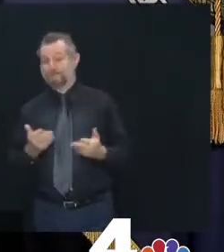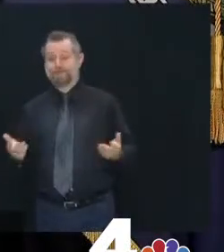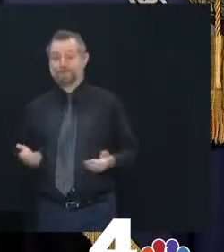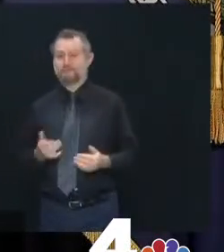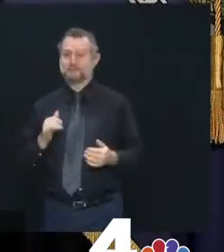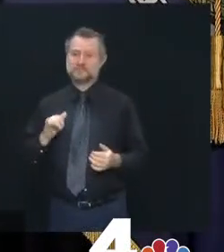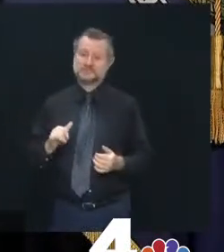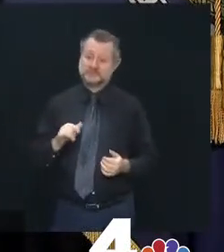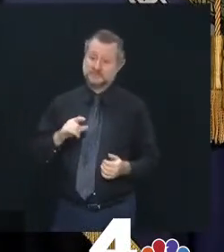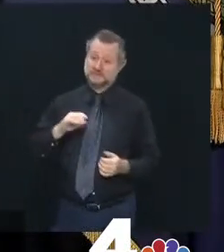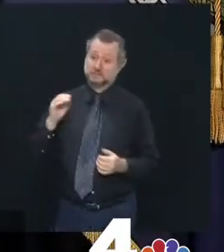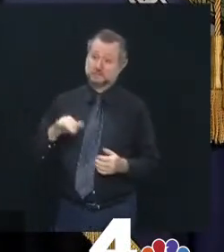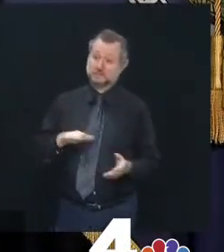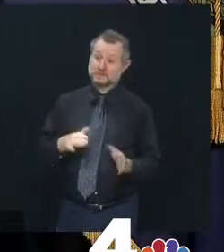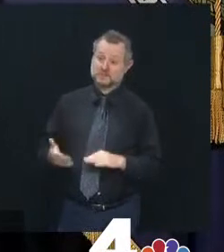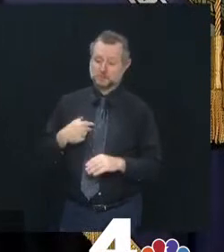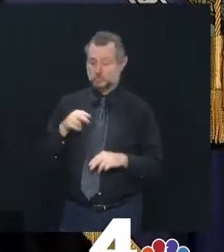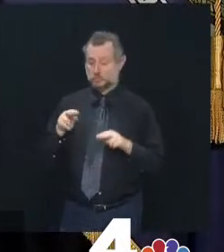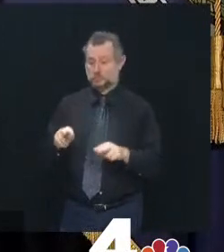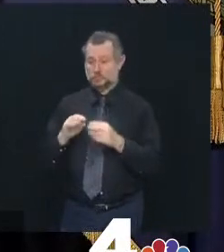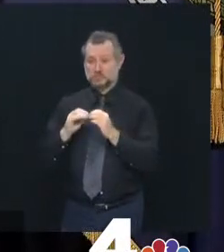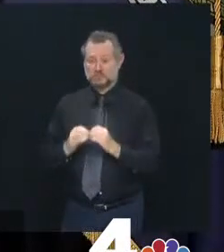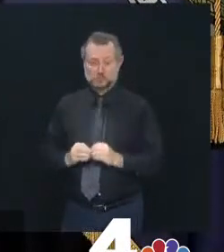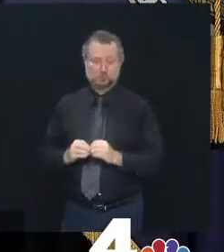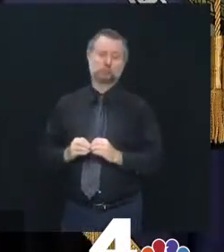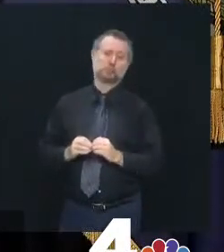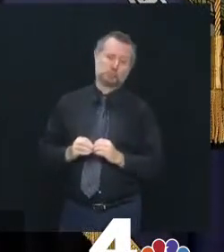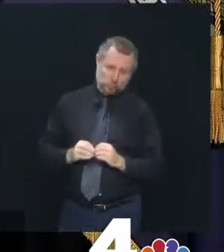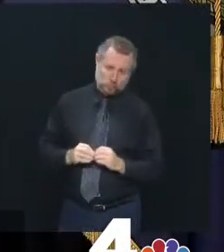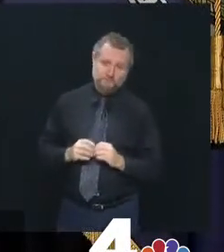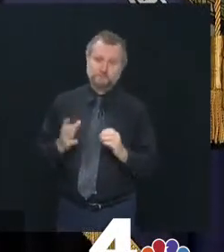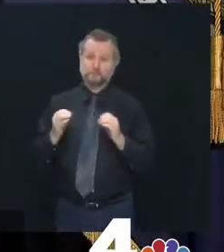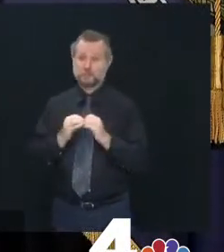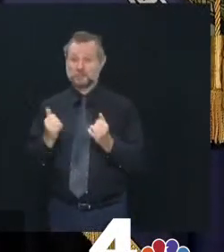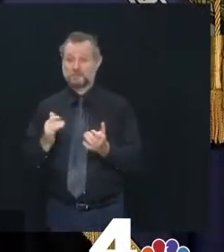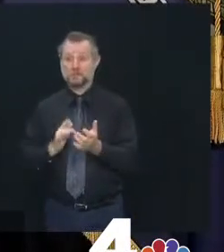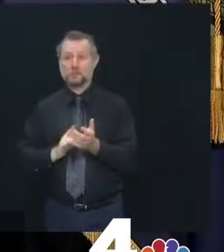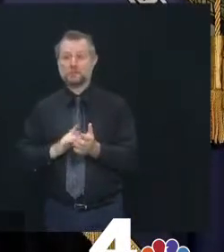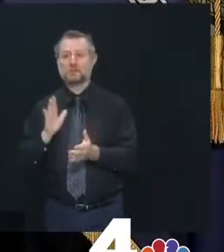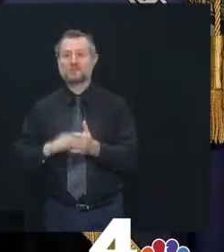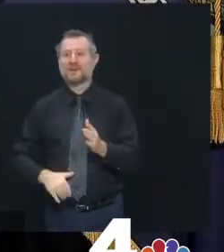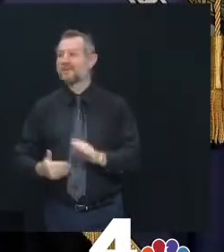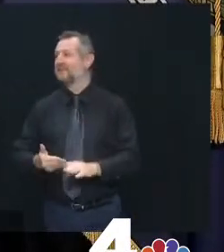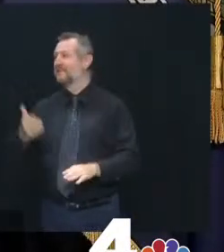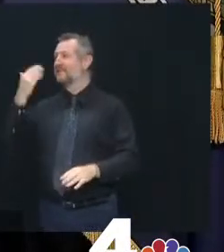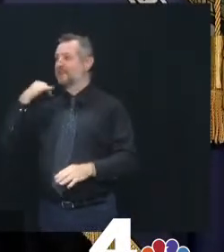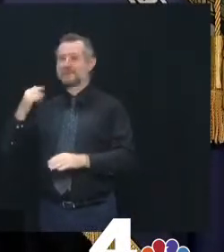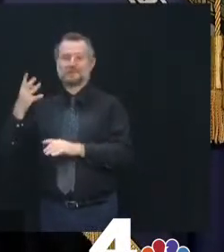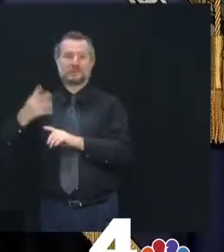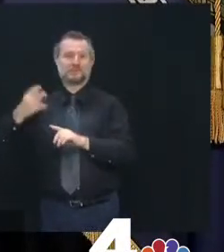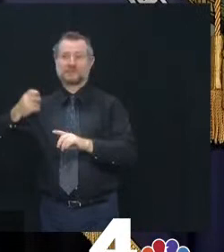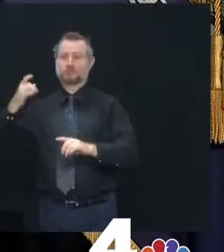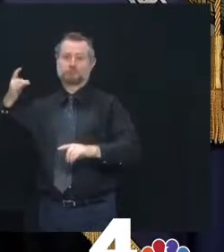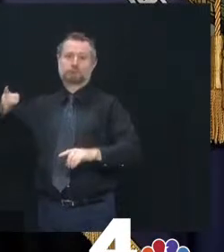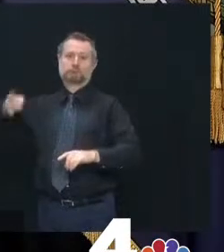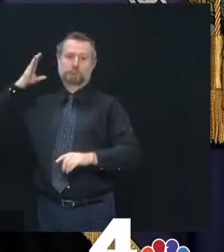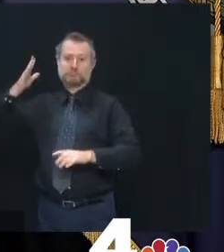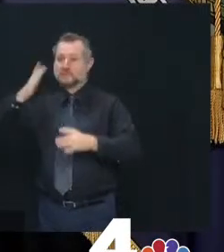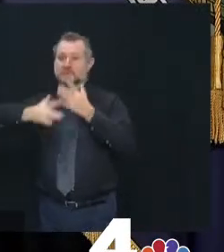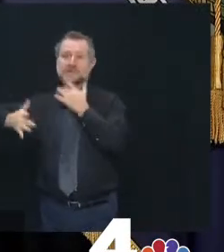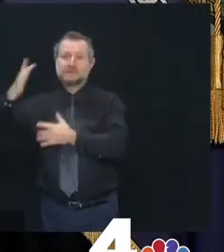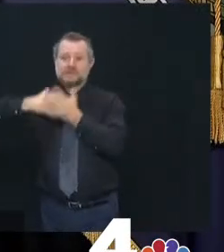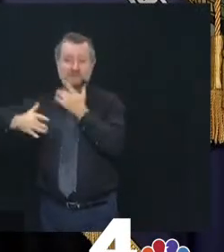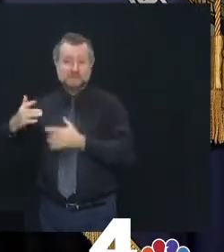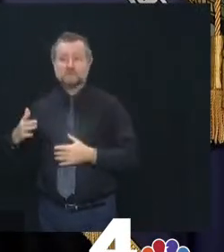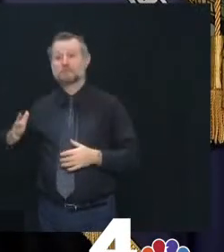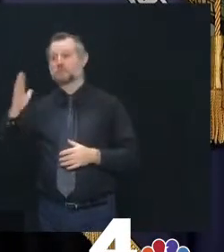I haven't looked at the numbers, there are more drugs to deal with this virus than there were 7 months ago. We didn't have